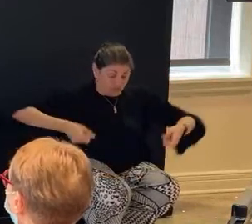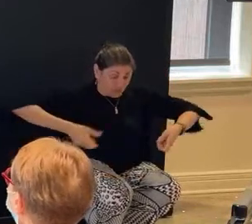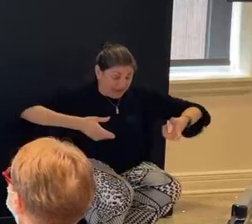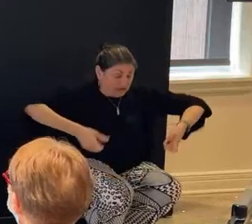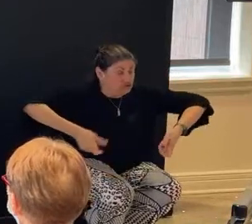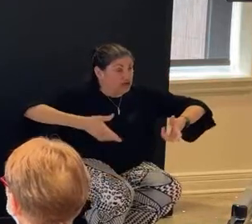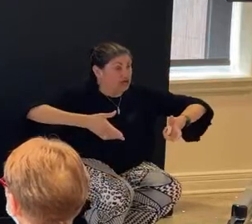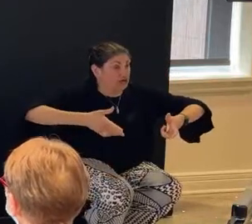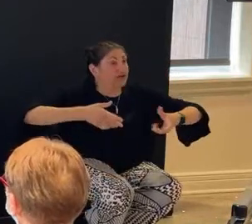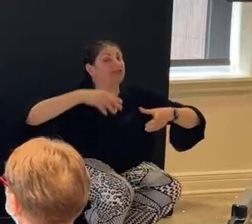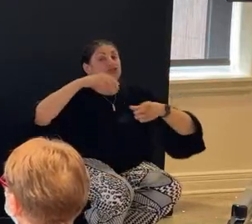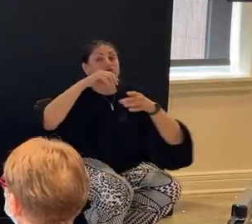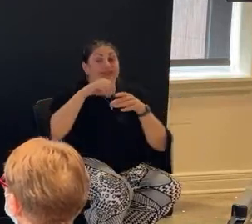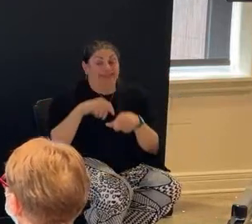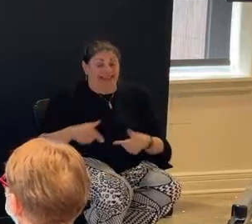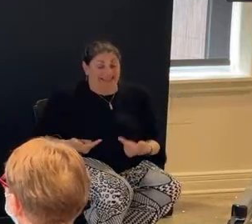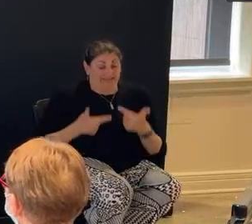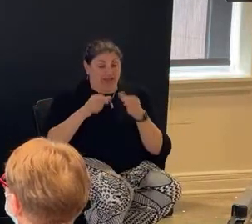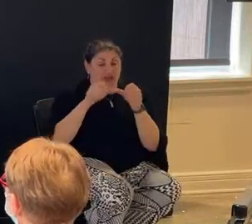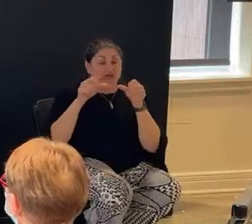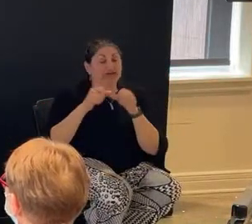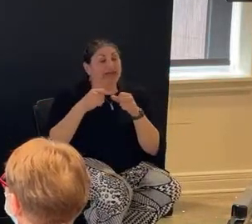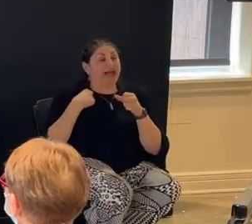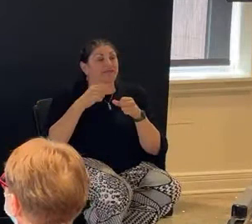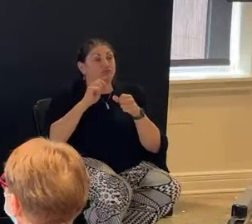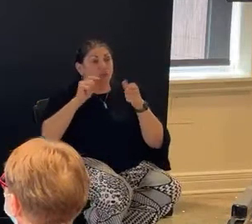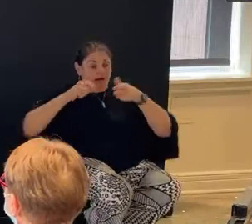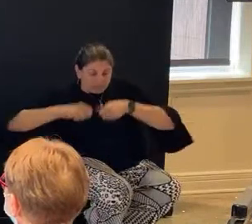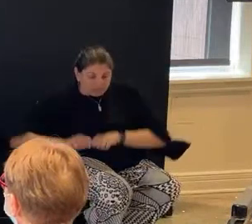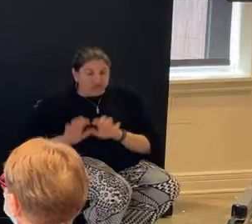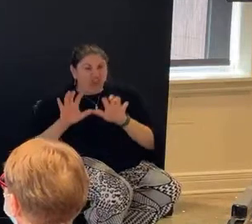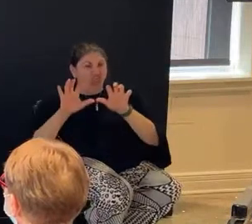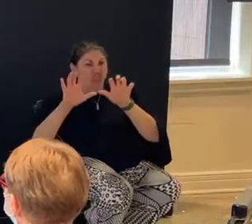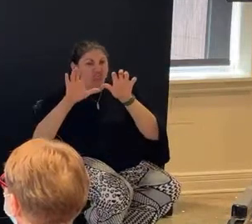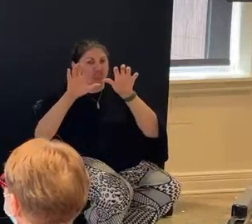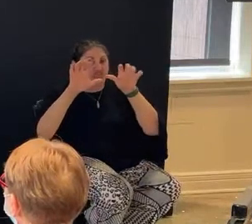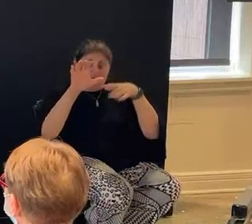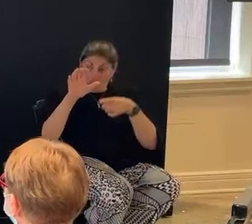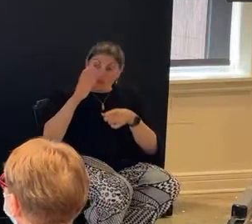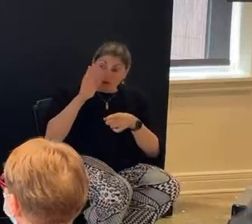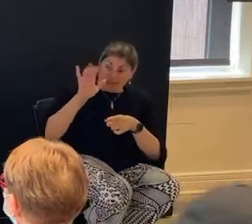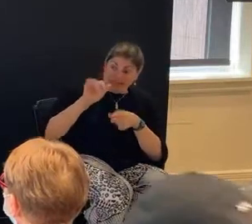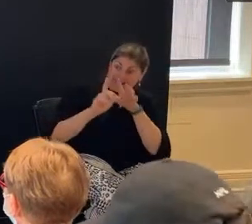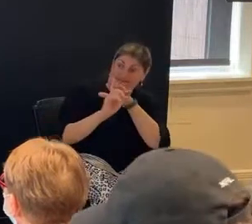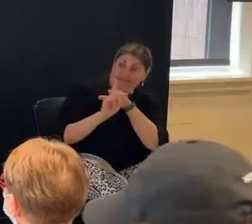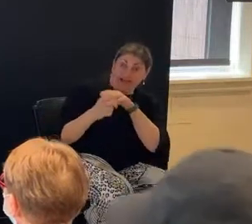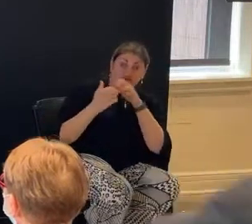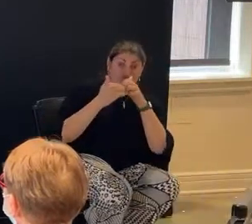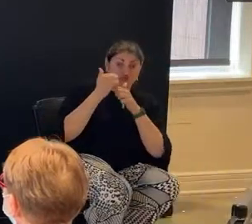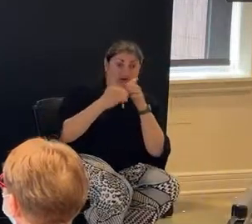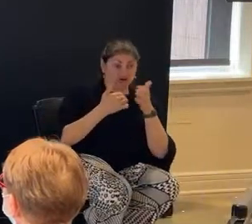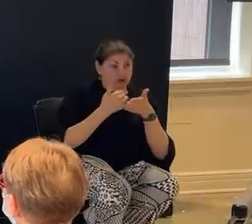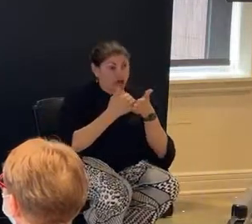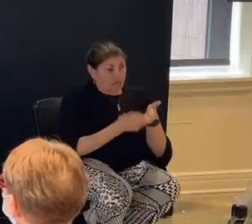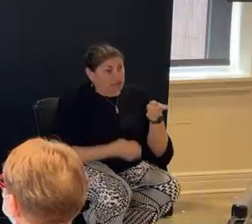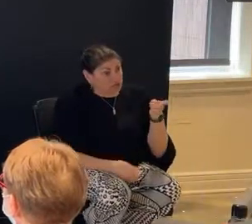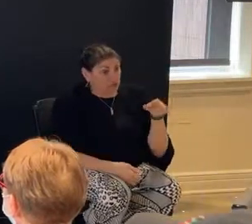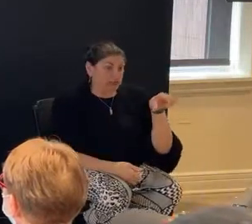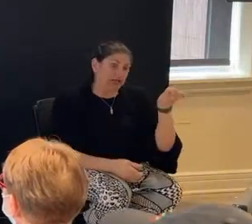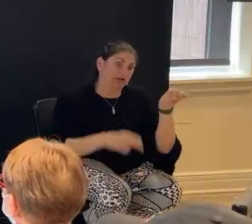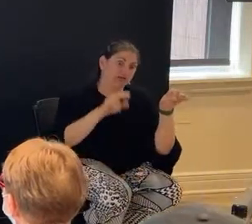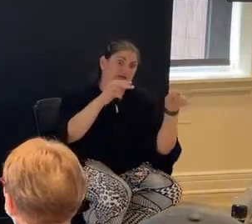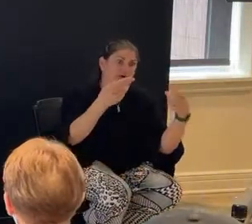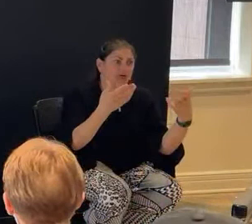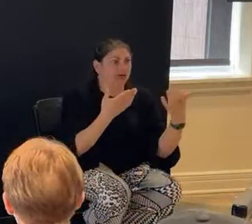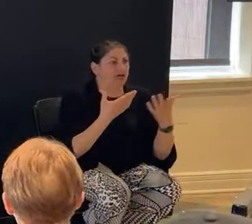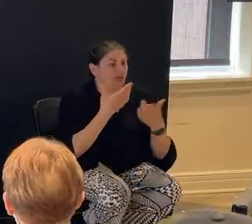in a tsunami zone, then, you know, is that tsunami evacuation structure going to help you or not? And, you know, so what